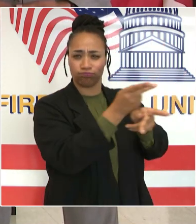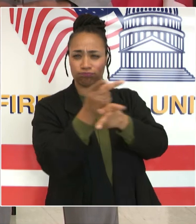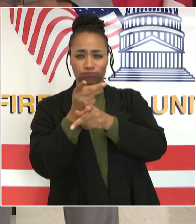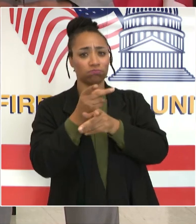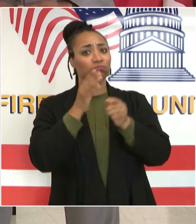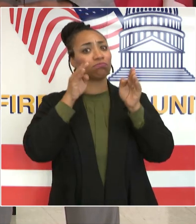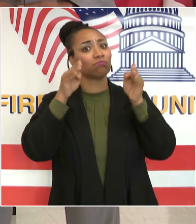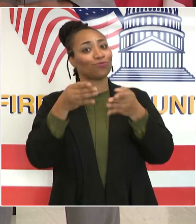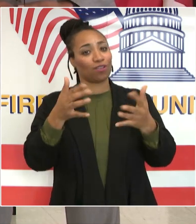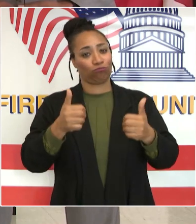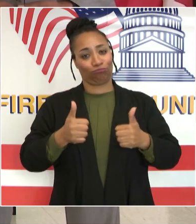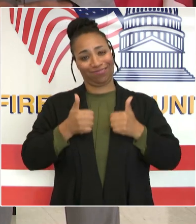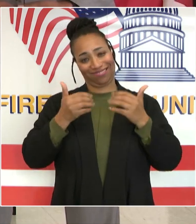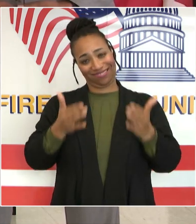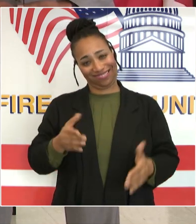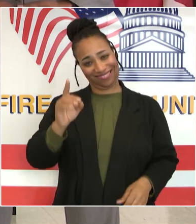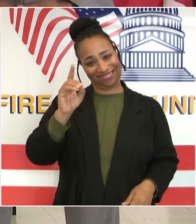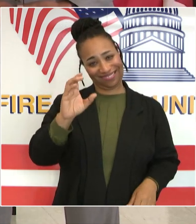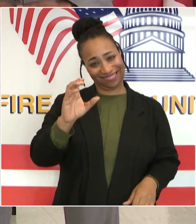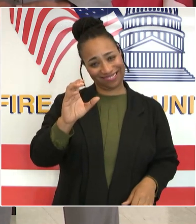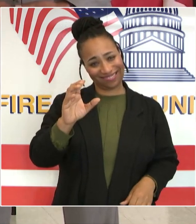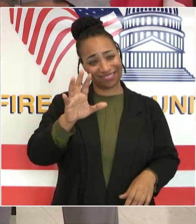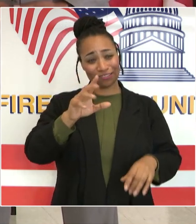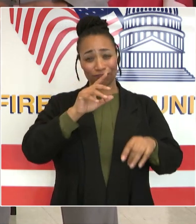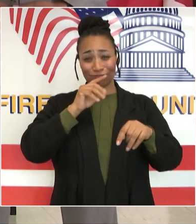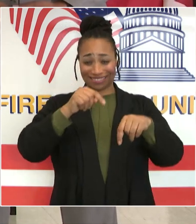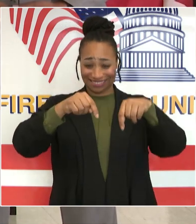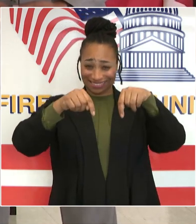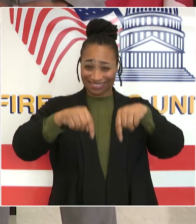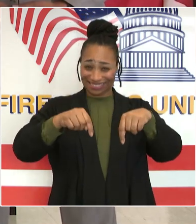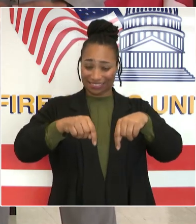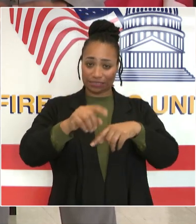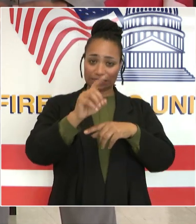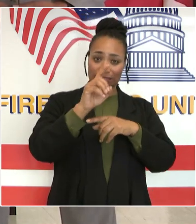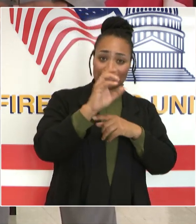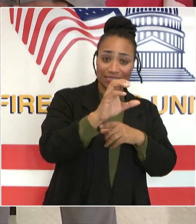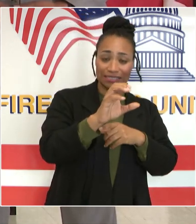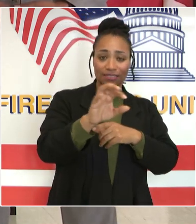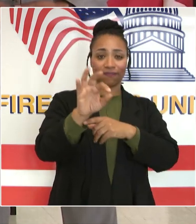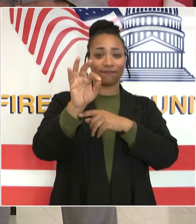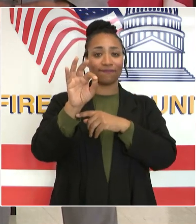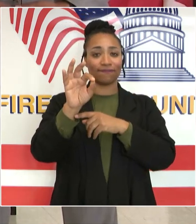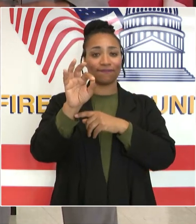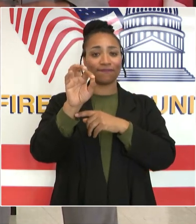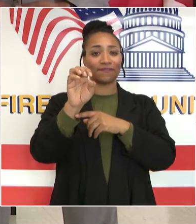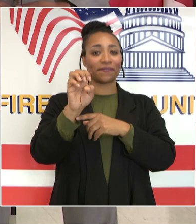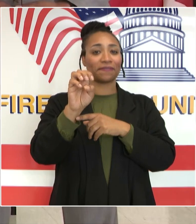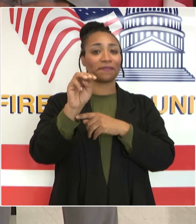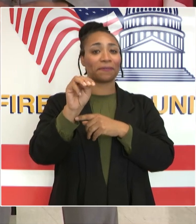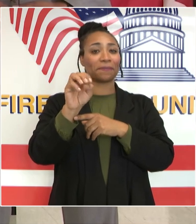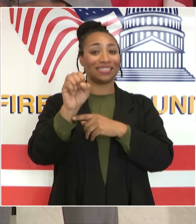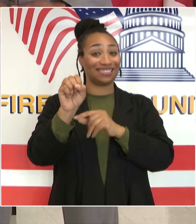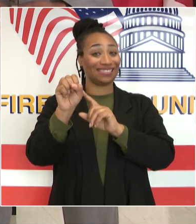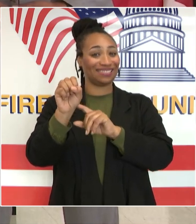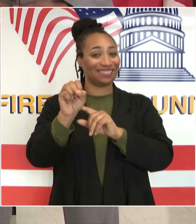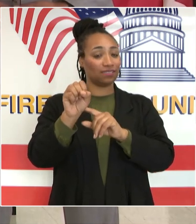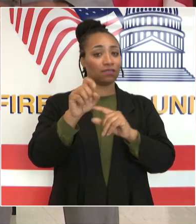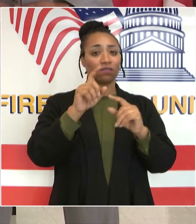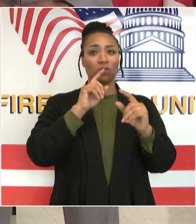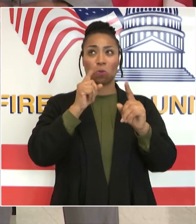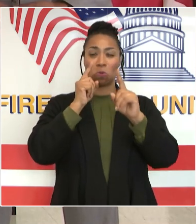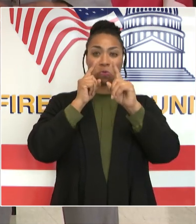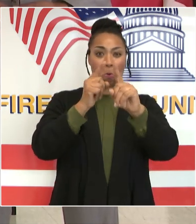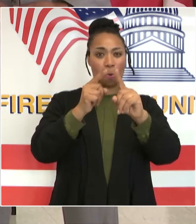I've been mayor. And the point is we want our residents to get the right care at the right time. And